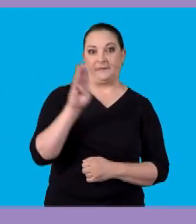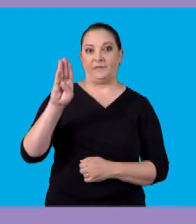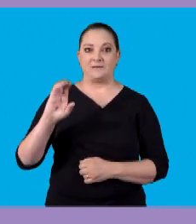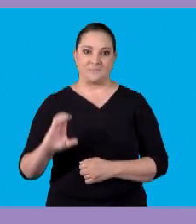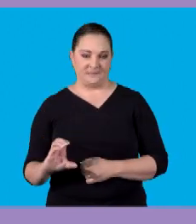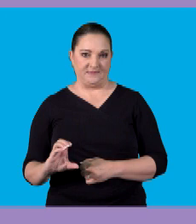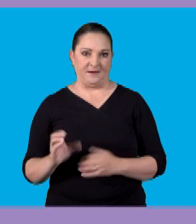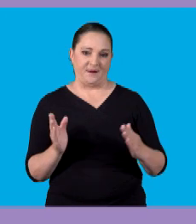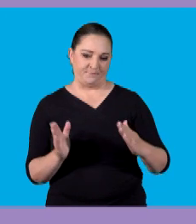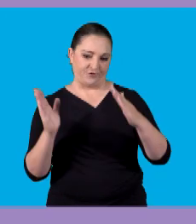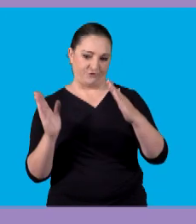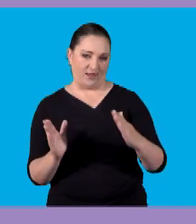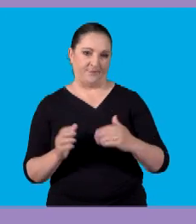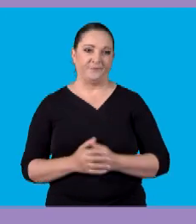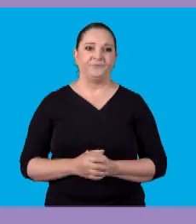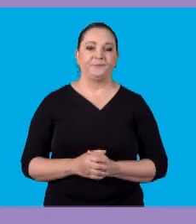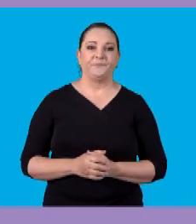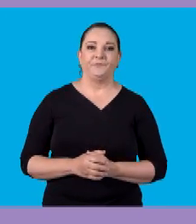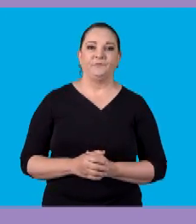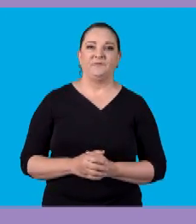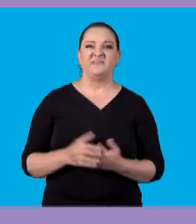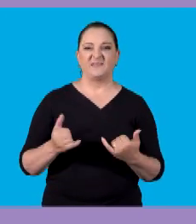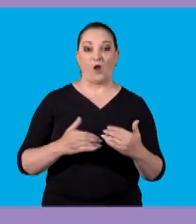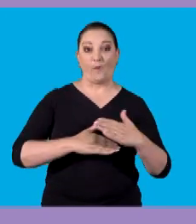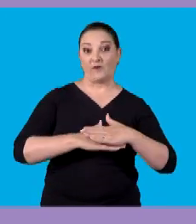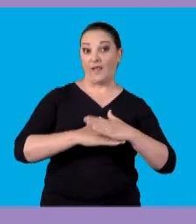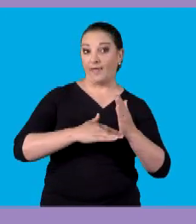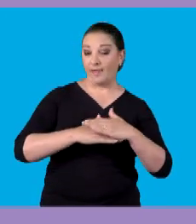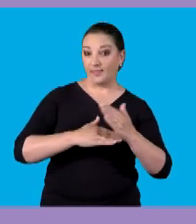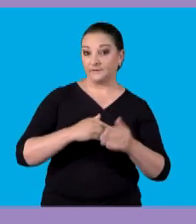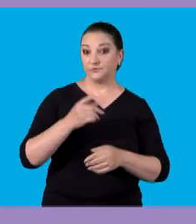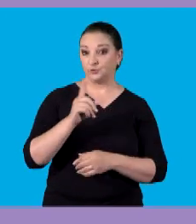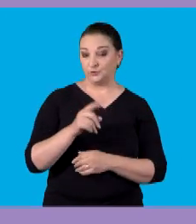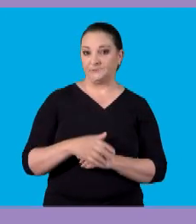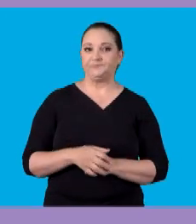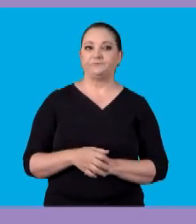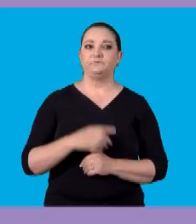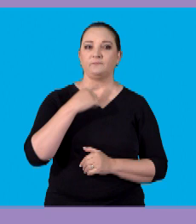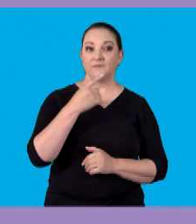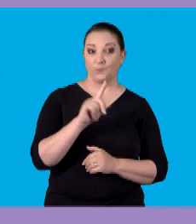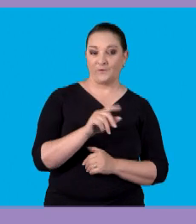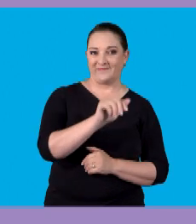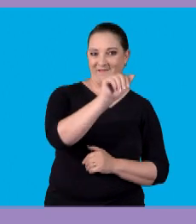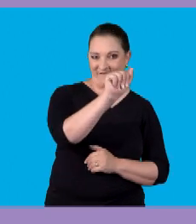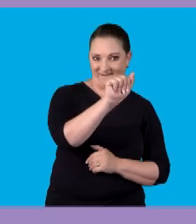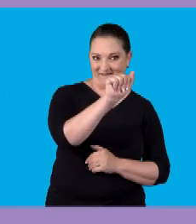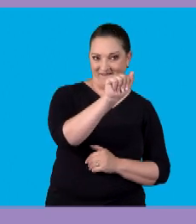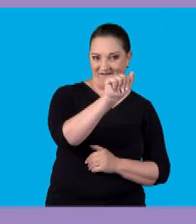parallel to BC. And of course, when it comes to those angles, we said there that angle